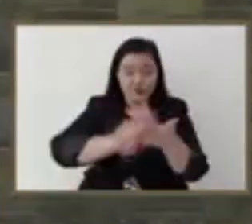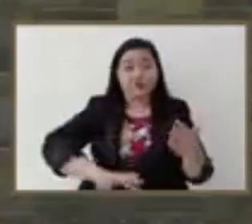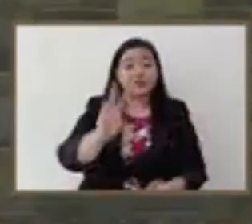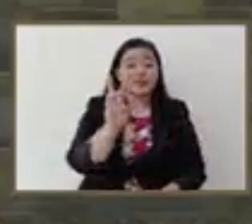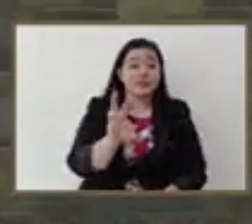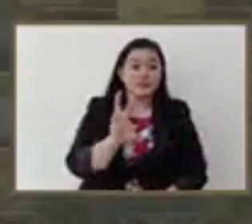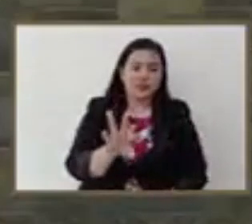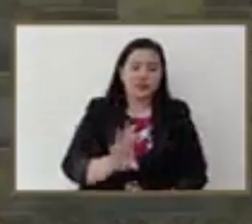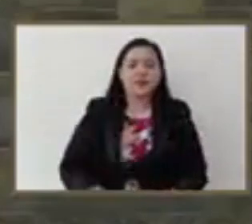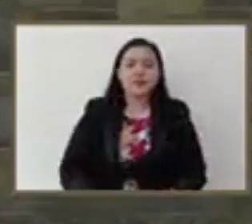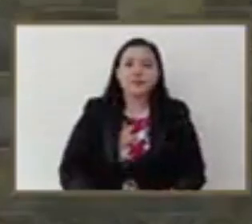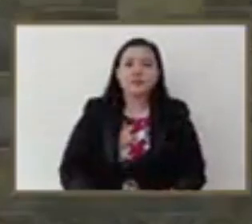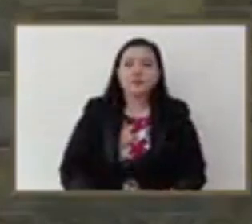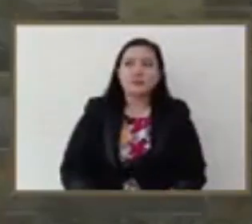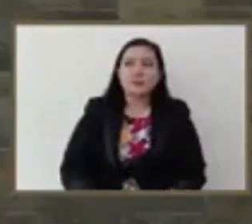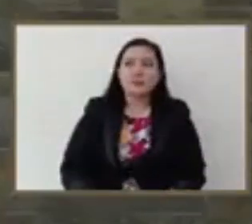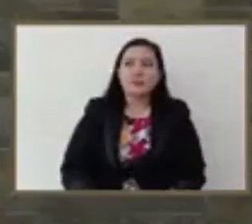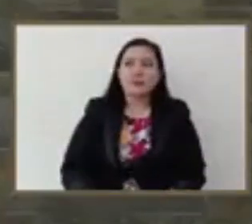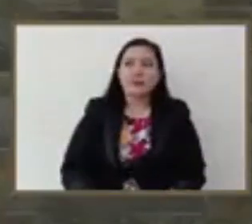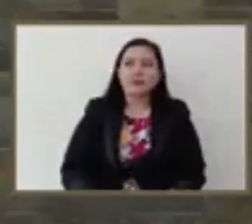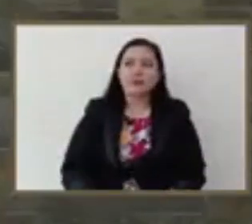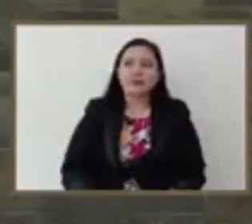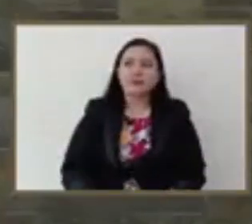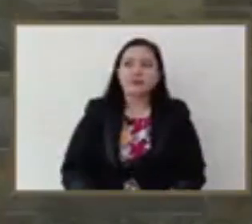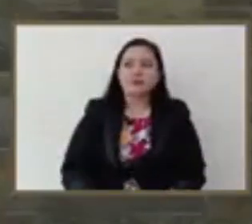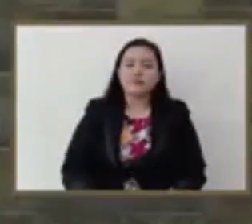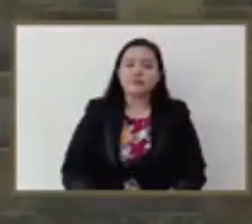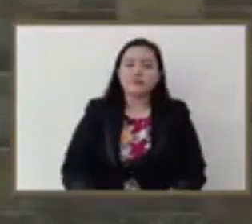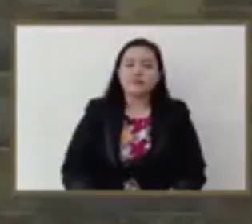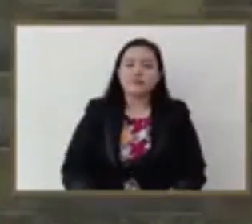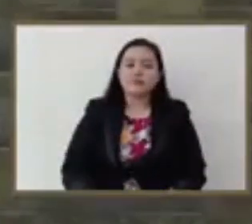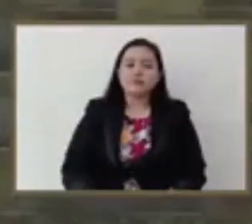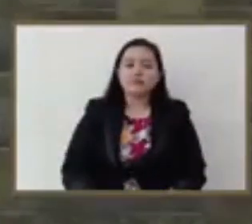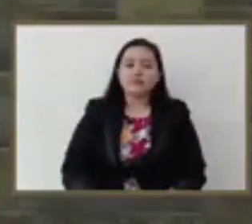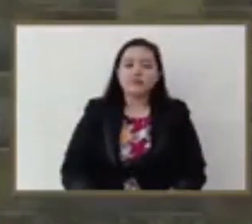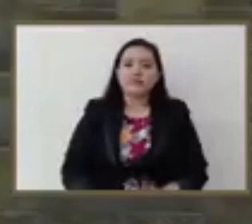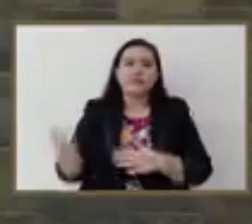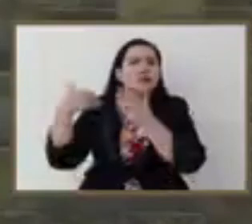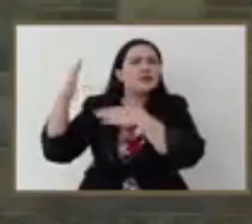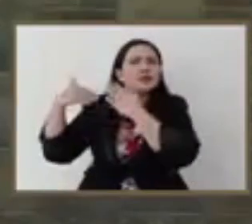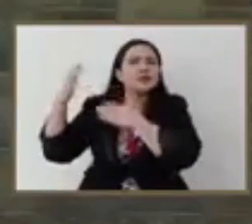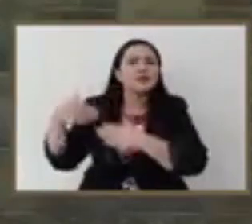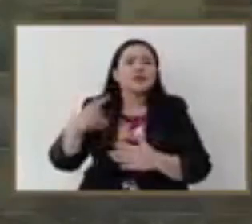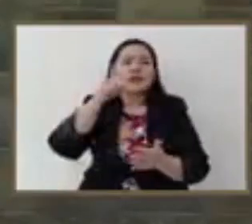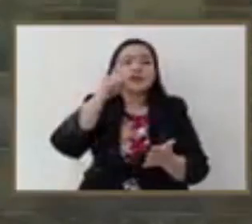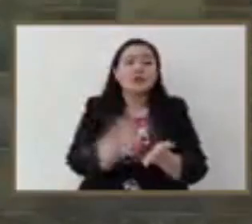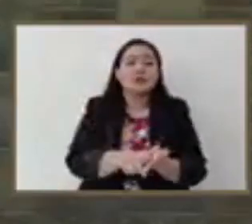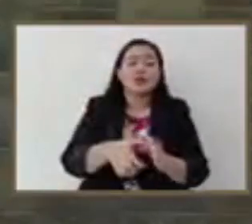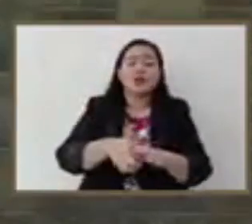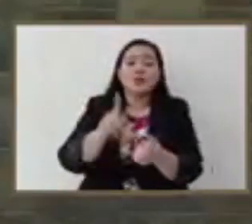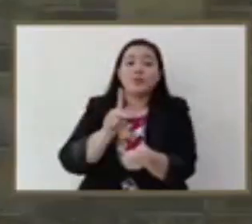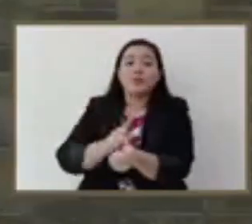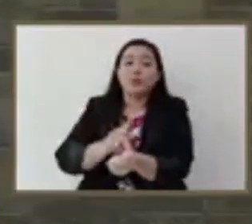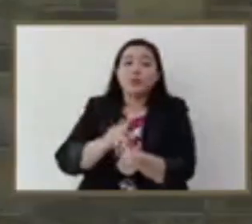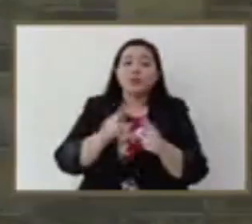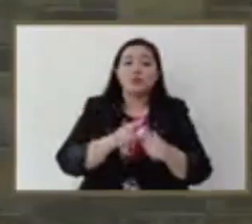po natin nung nakaraan nung sulat ni Apostle Pablo kay Timoteo. It's a pastoral letter. It's a personal letter